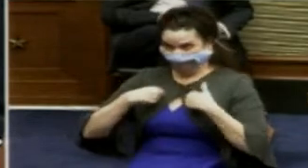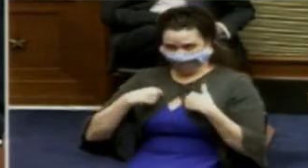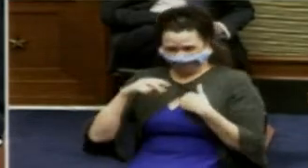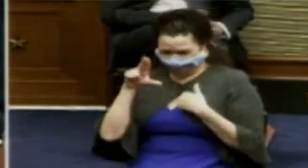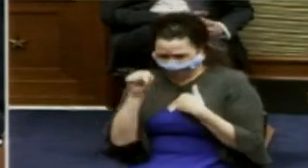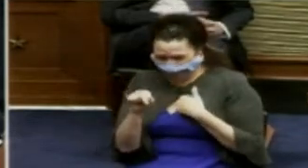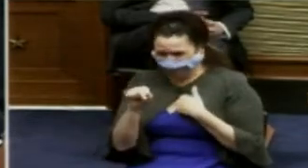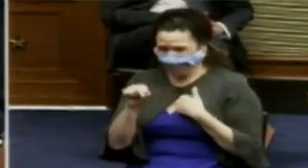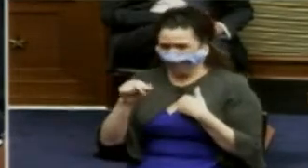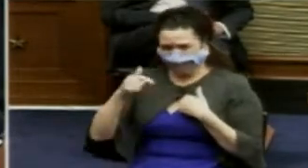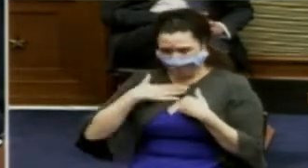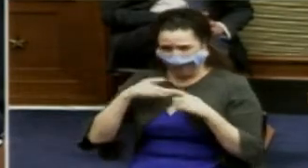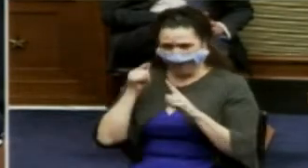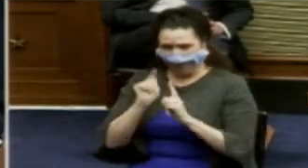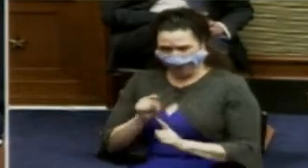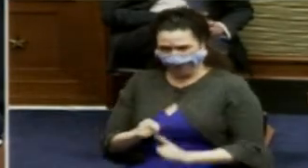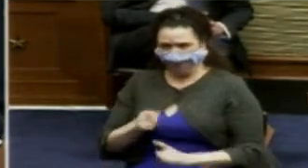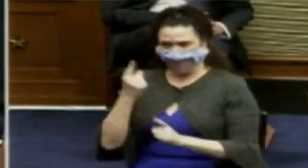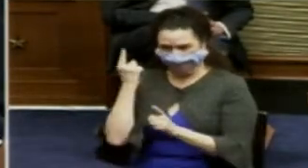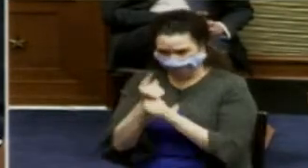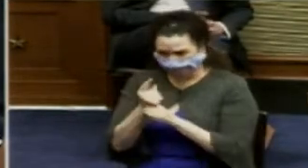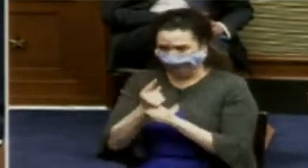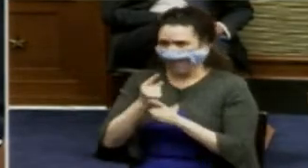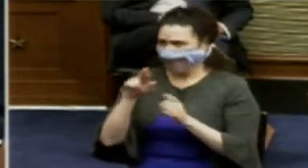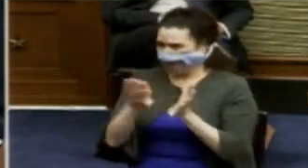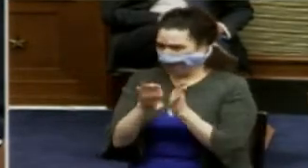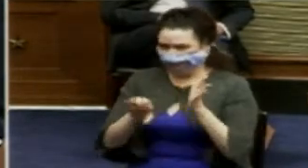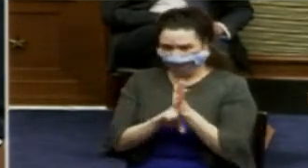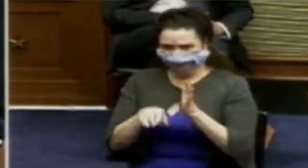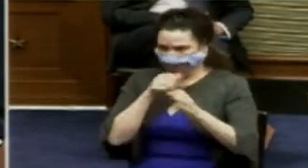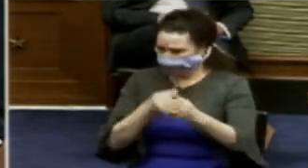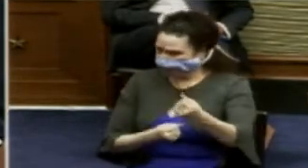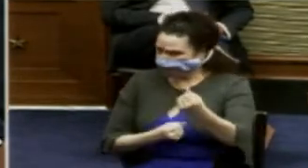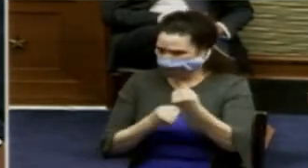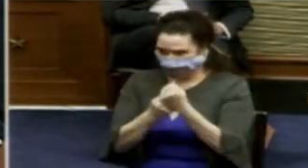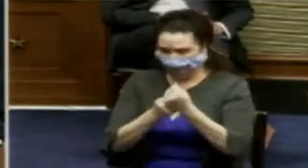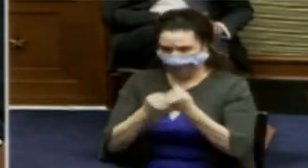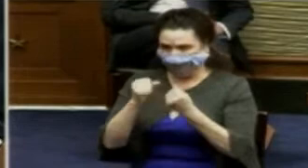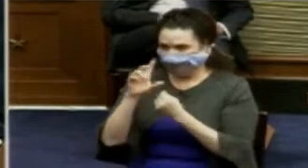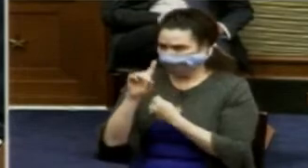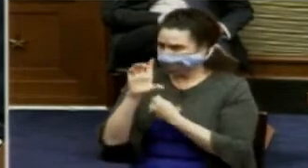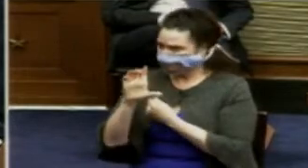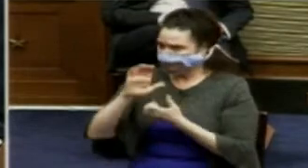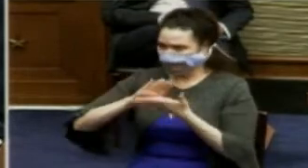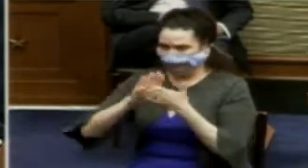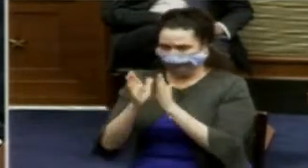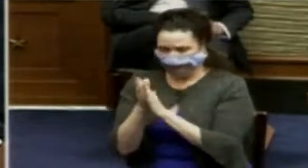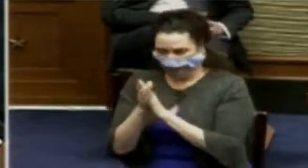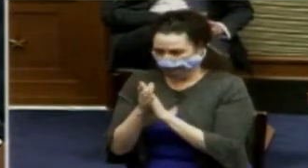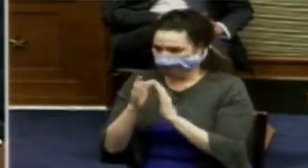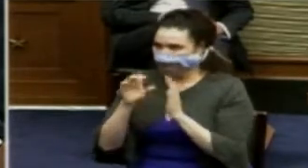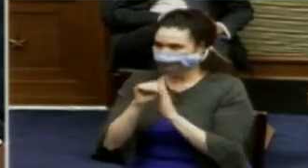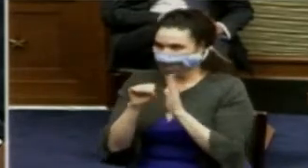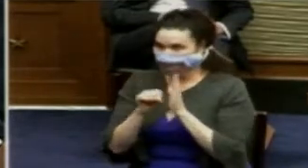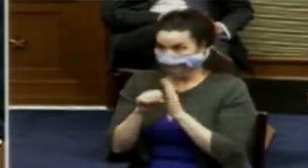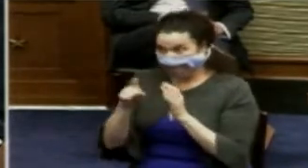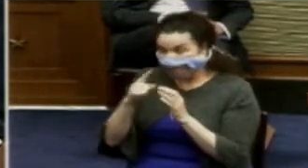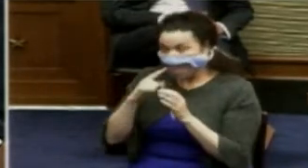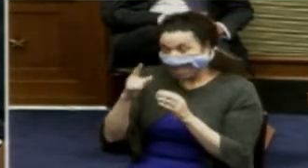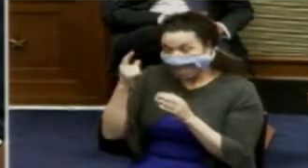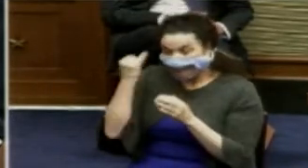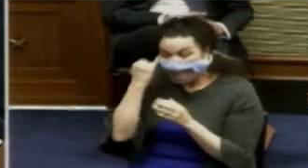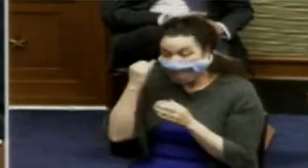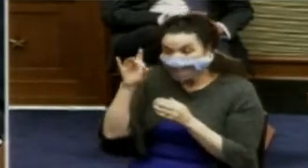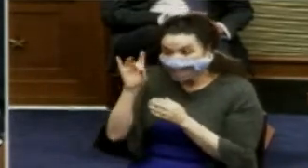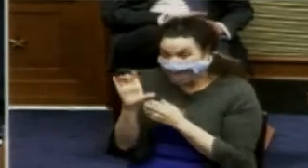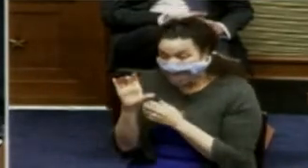Justice Departments who have looked at the issue have said that a constitutional amendment is required for DC